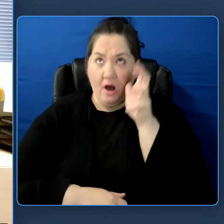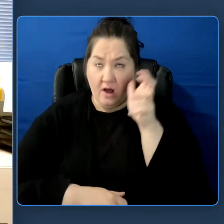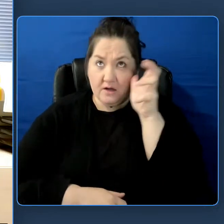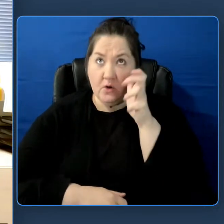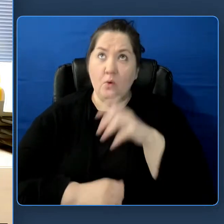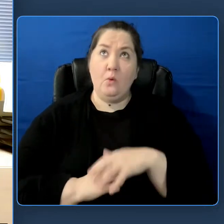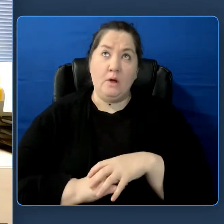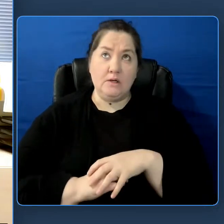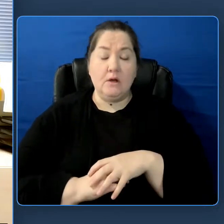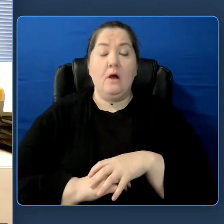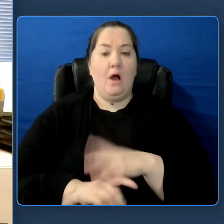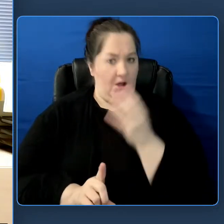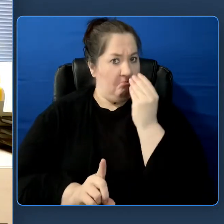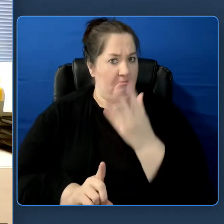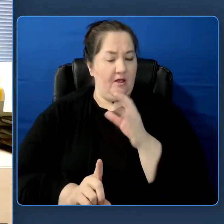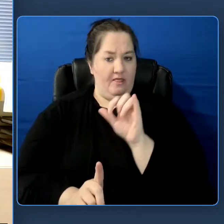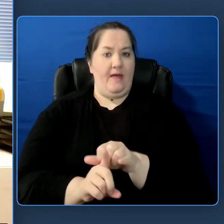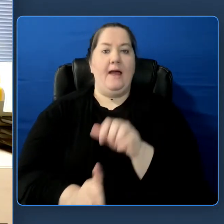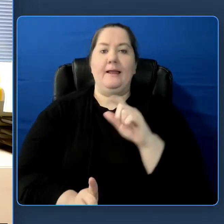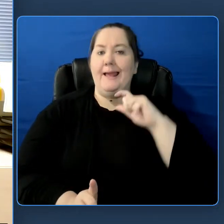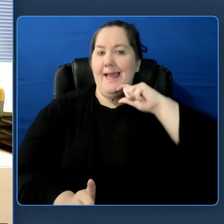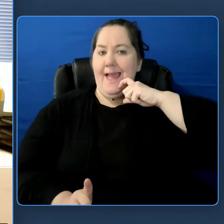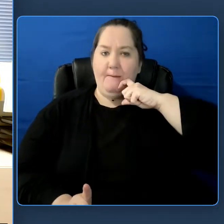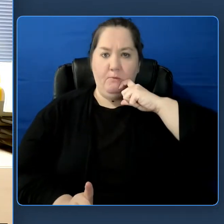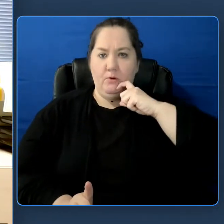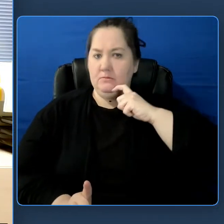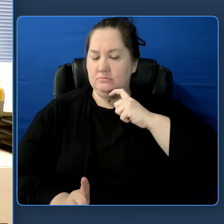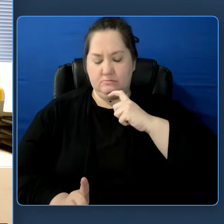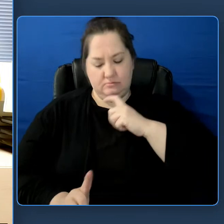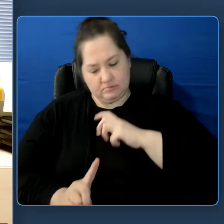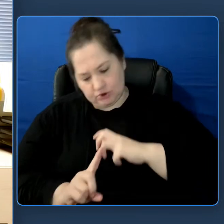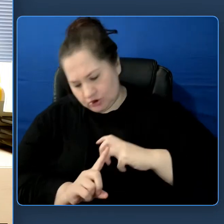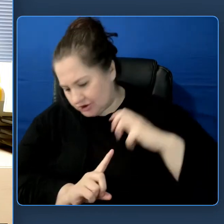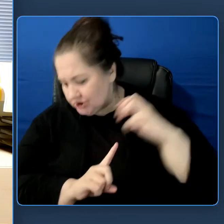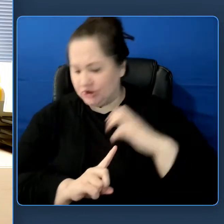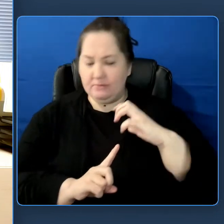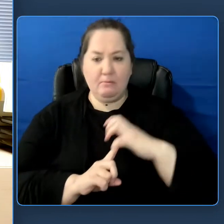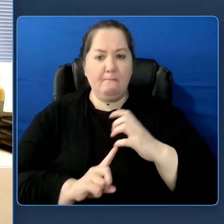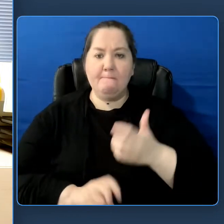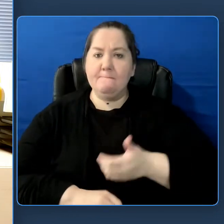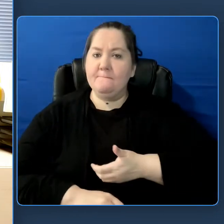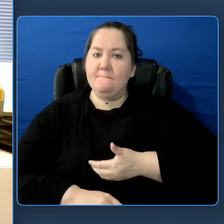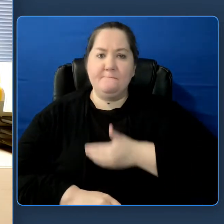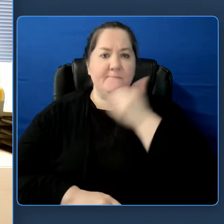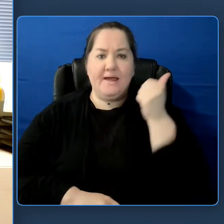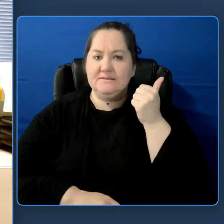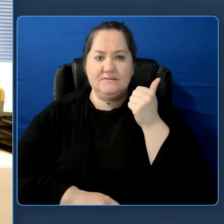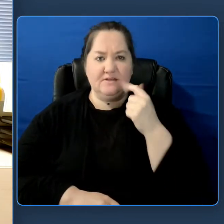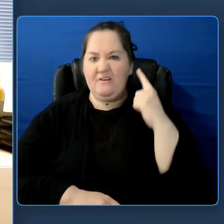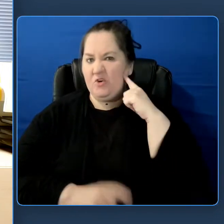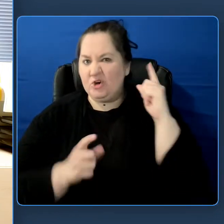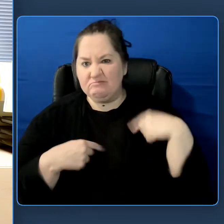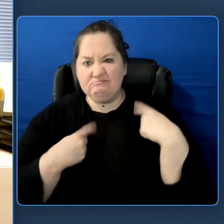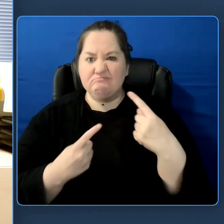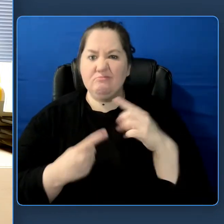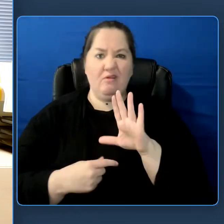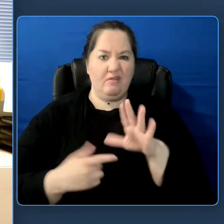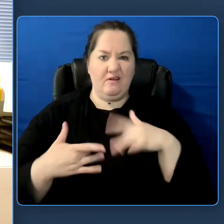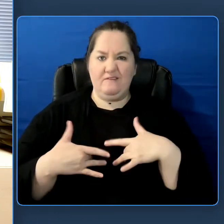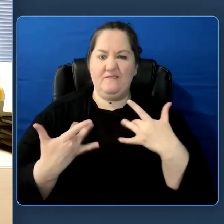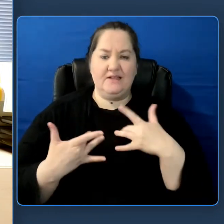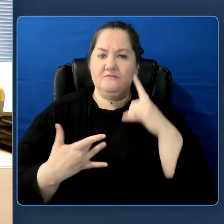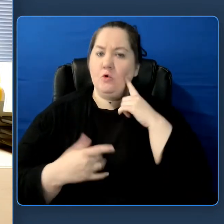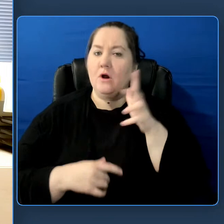audio. I will tell you, I think Apple does some of the best audio description I've ever heard on their events.